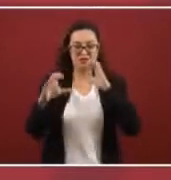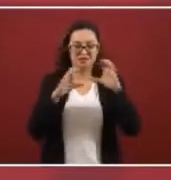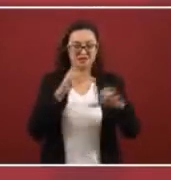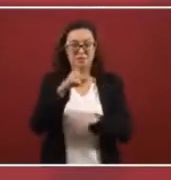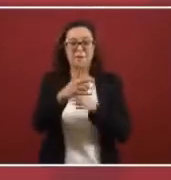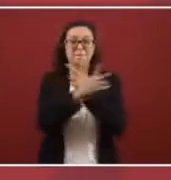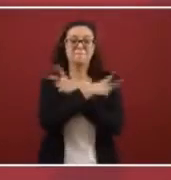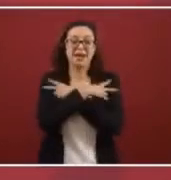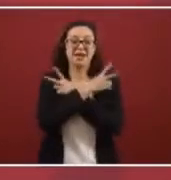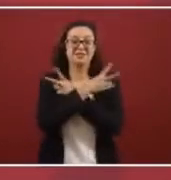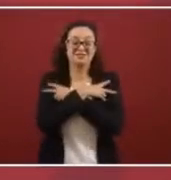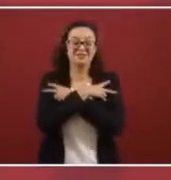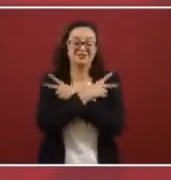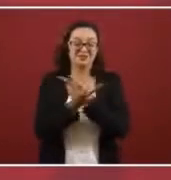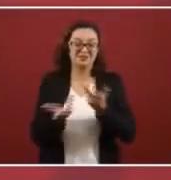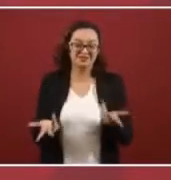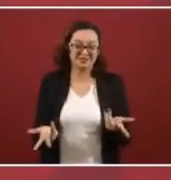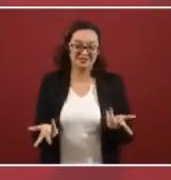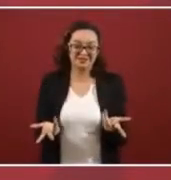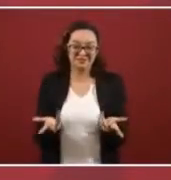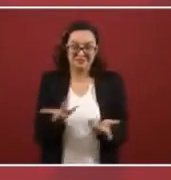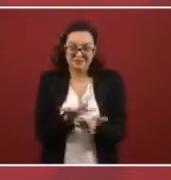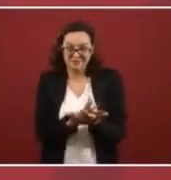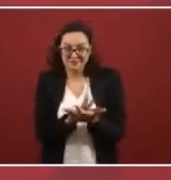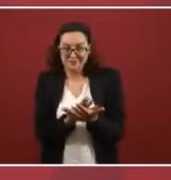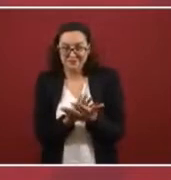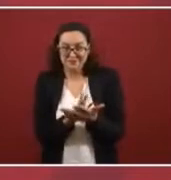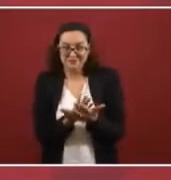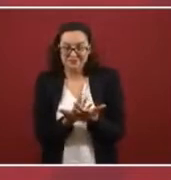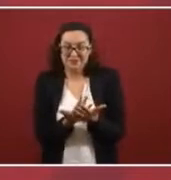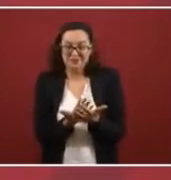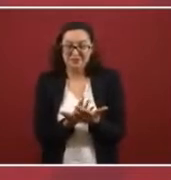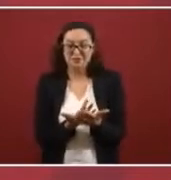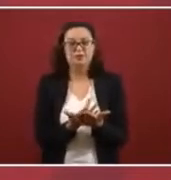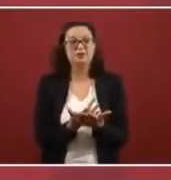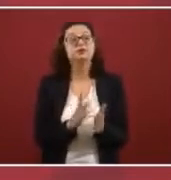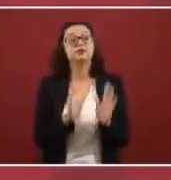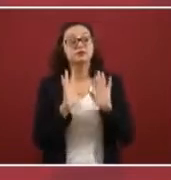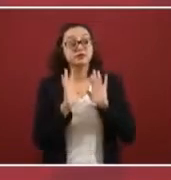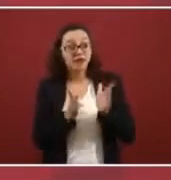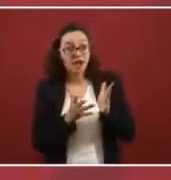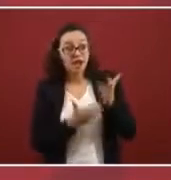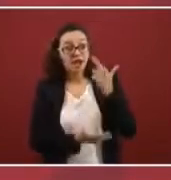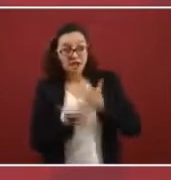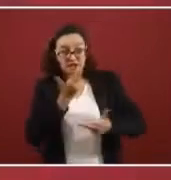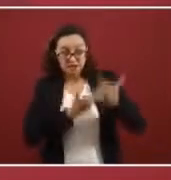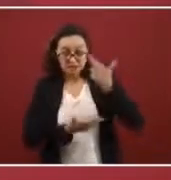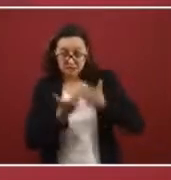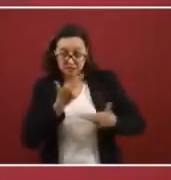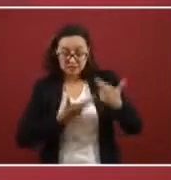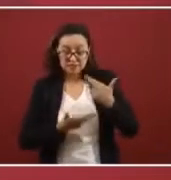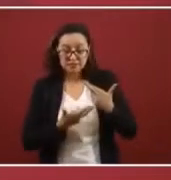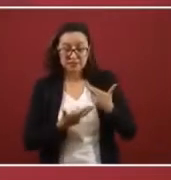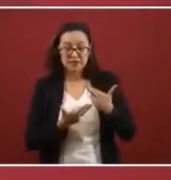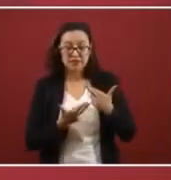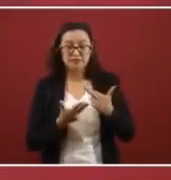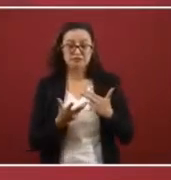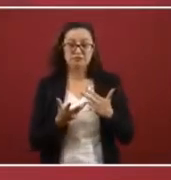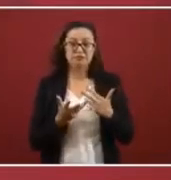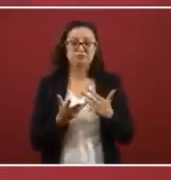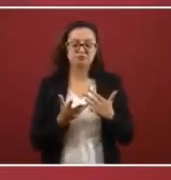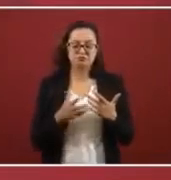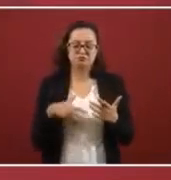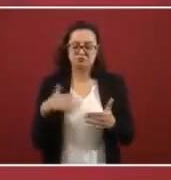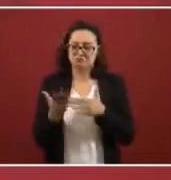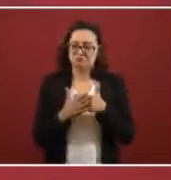of Telecommunications. Entonces, so therefore, regresando de sus vacaciones, when they return from their vacations